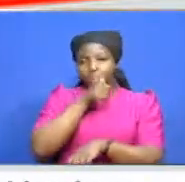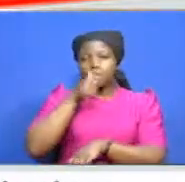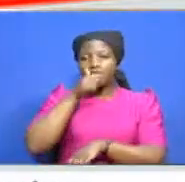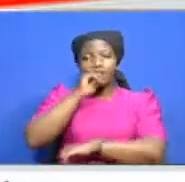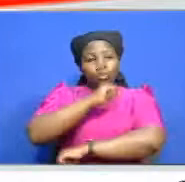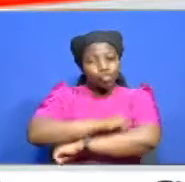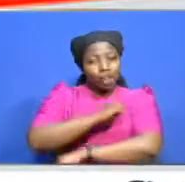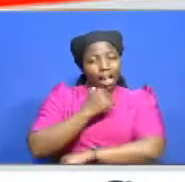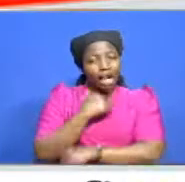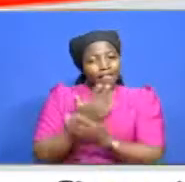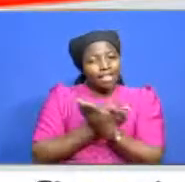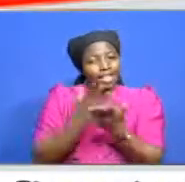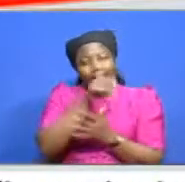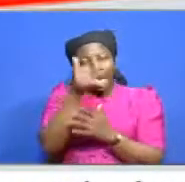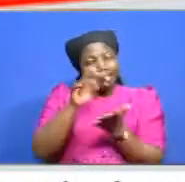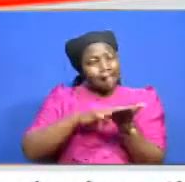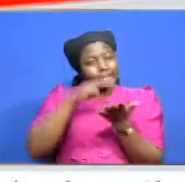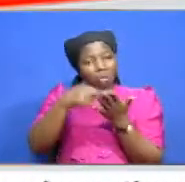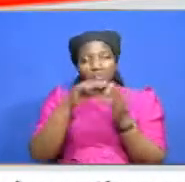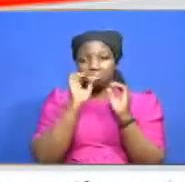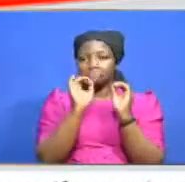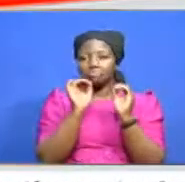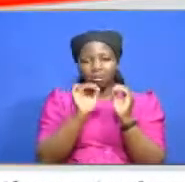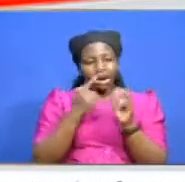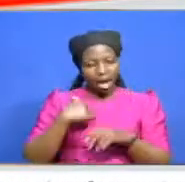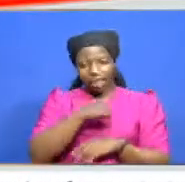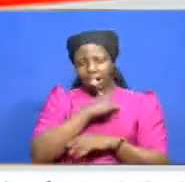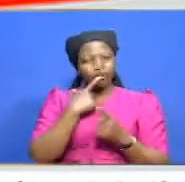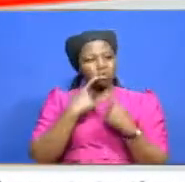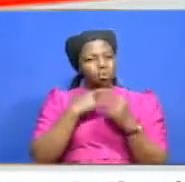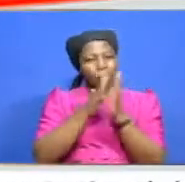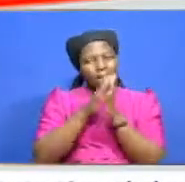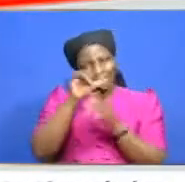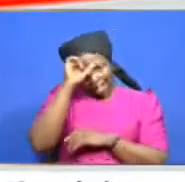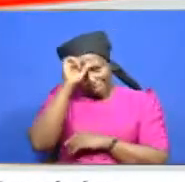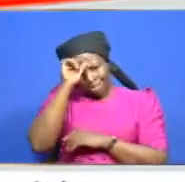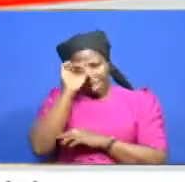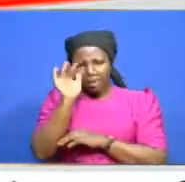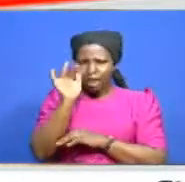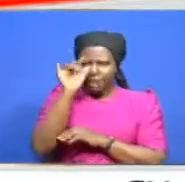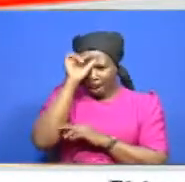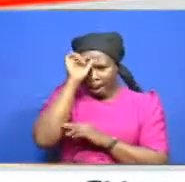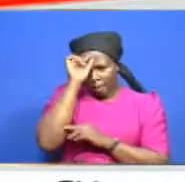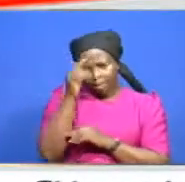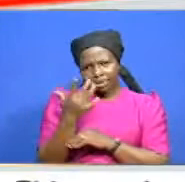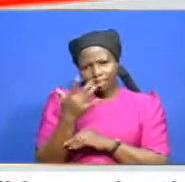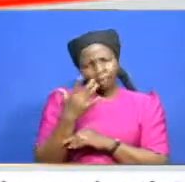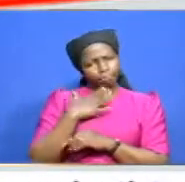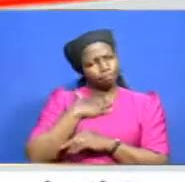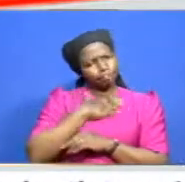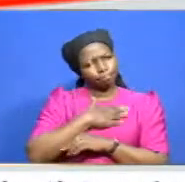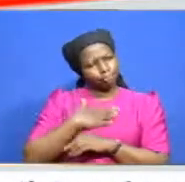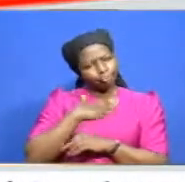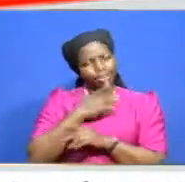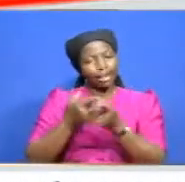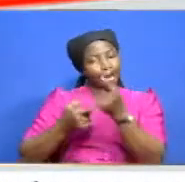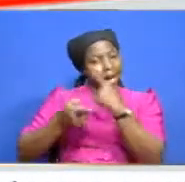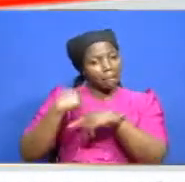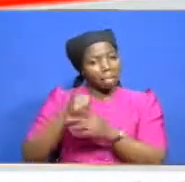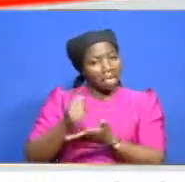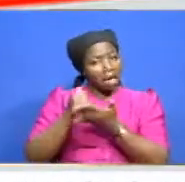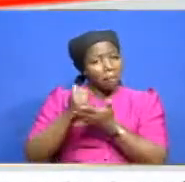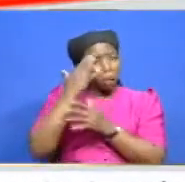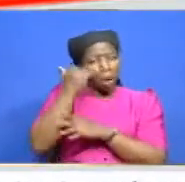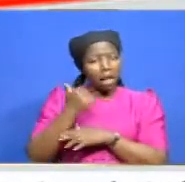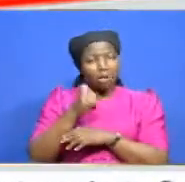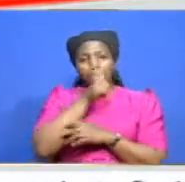do not have any other resource. We have engaged the government, and we are asking the government to come in, because private schools collectively